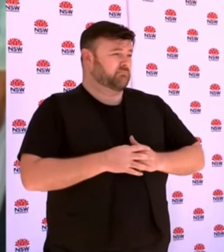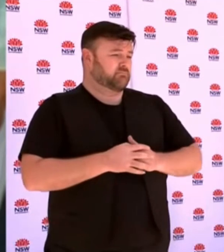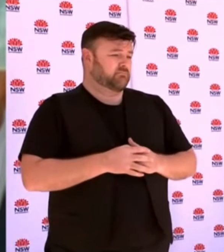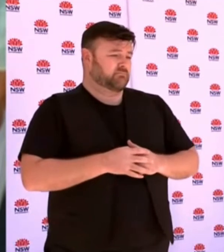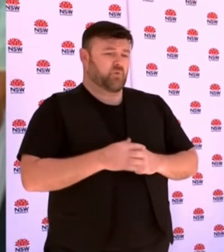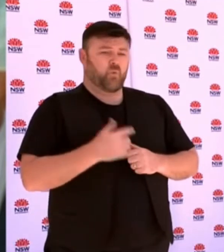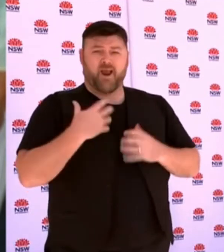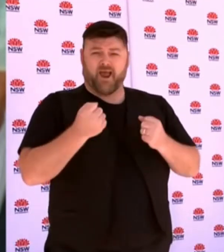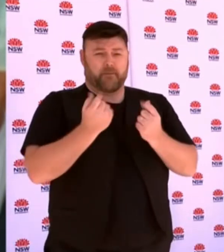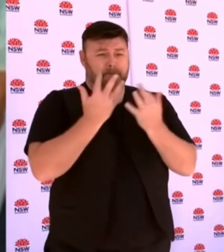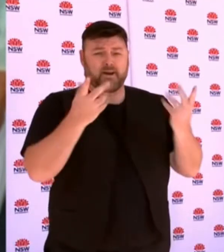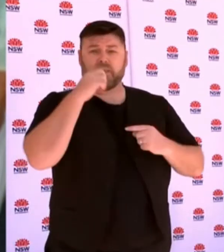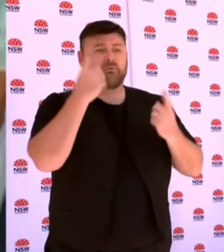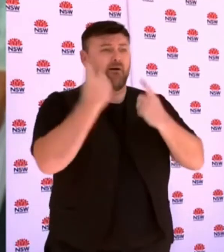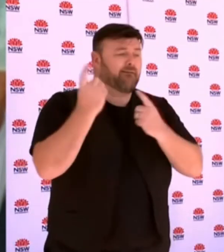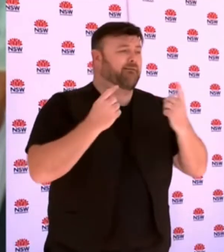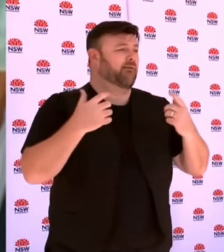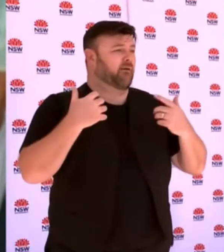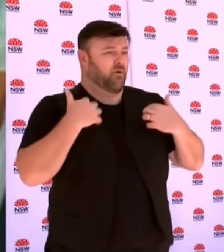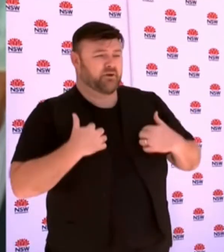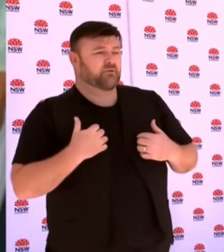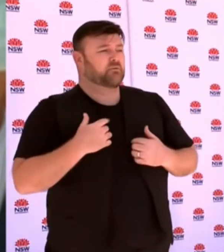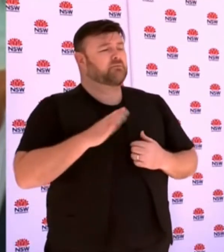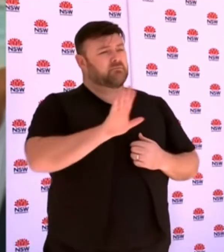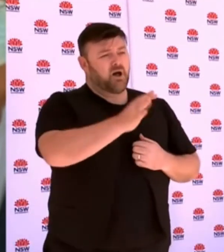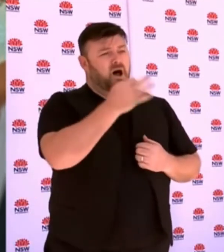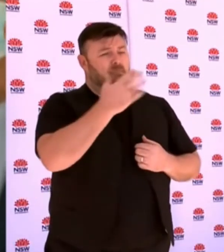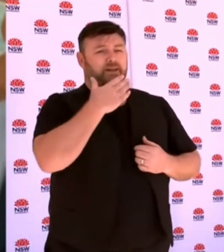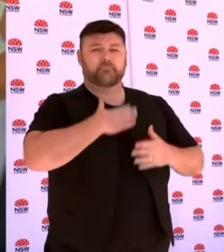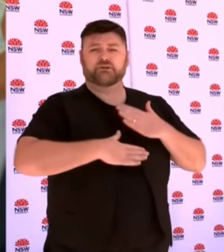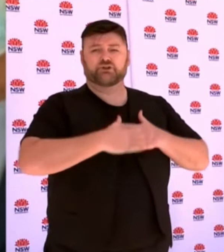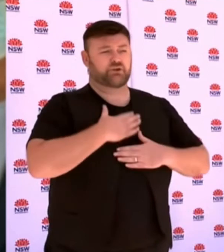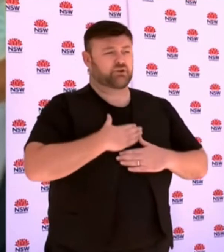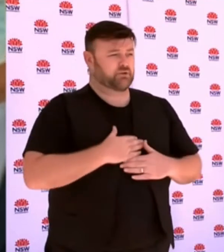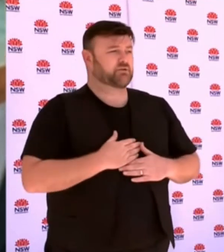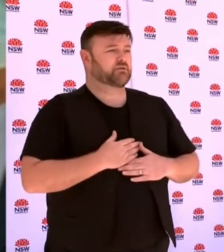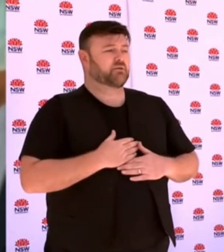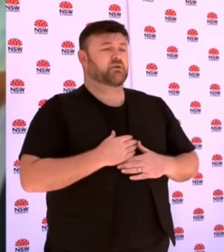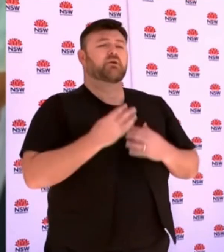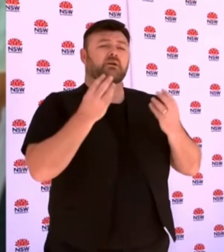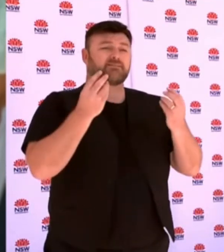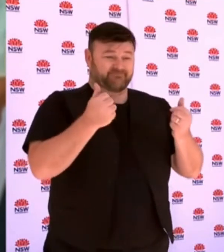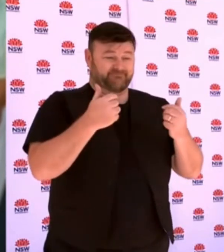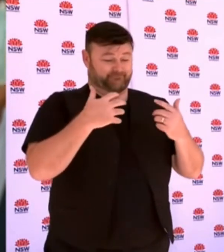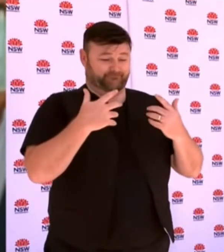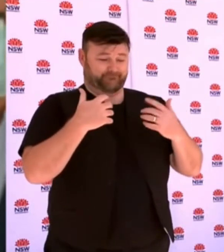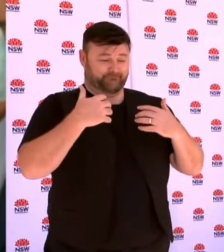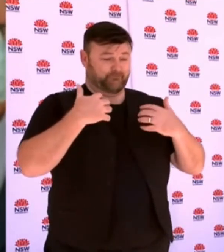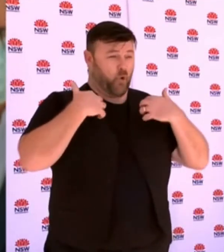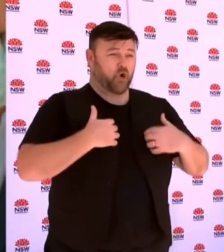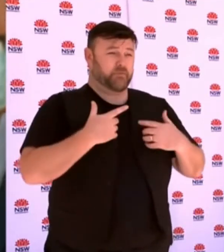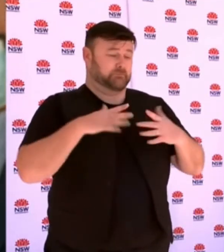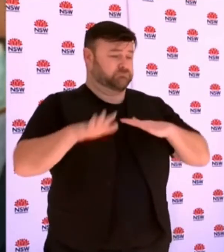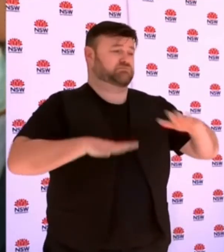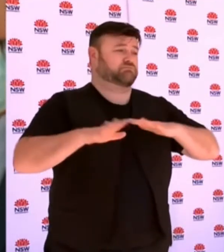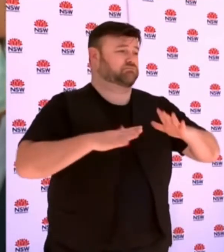we do ask people to be patient. There were some impacts on elective surgery, some small impacts